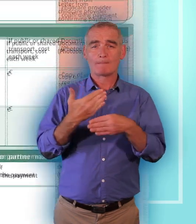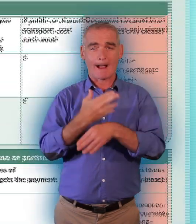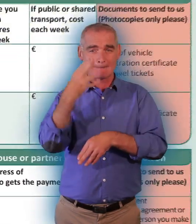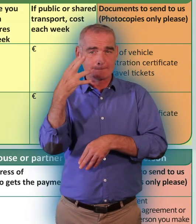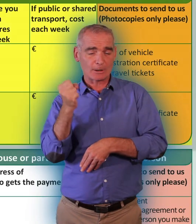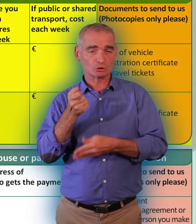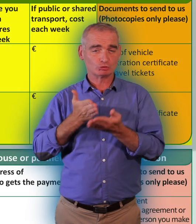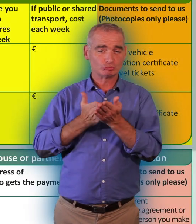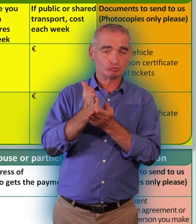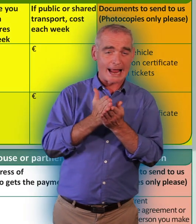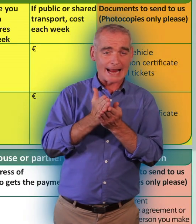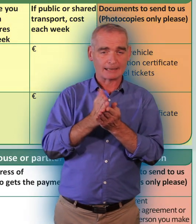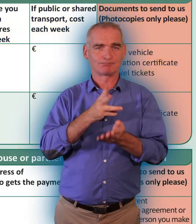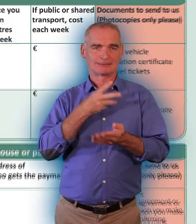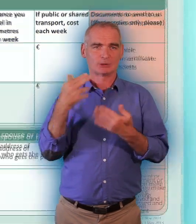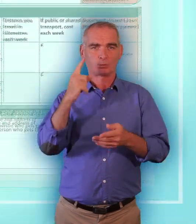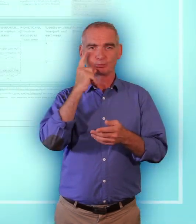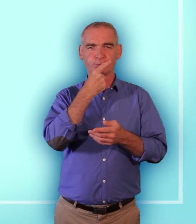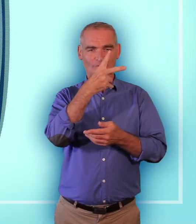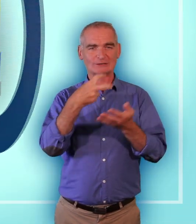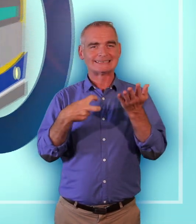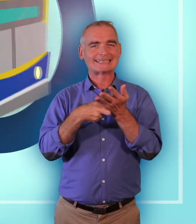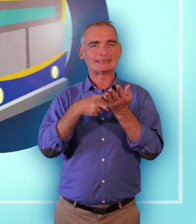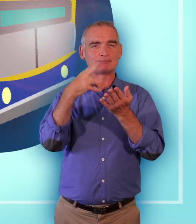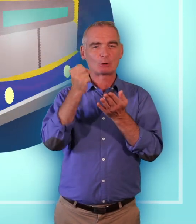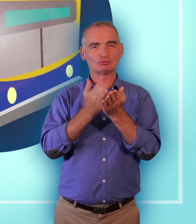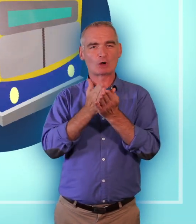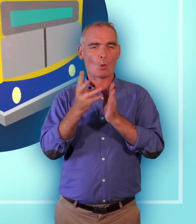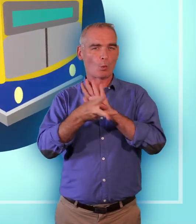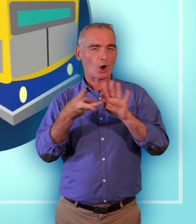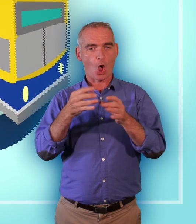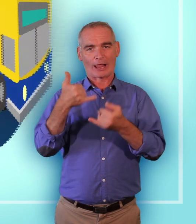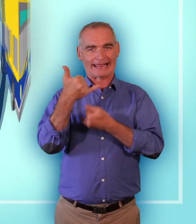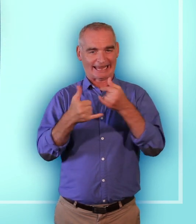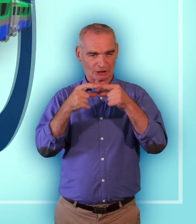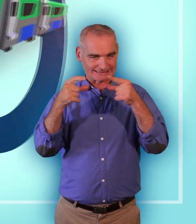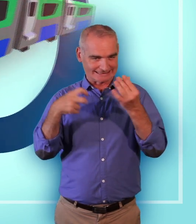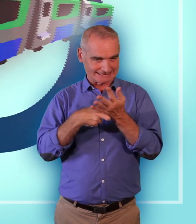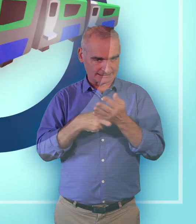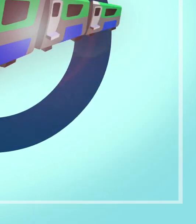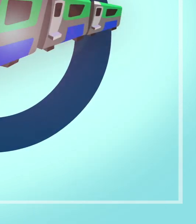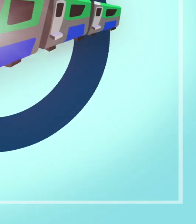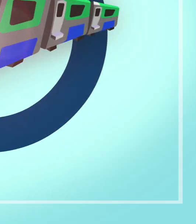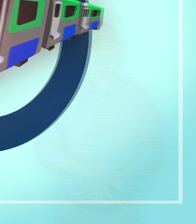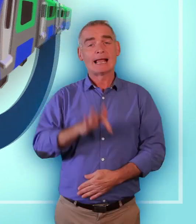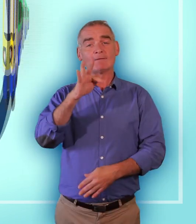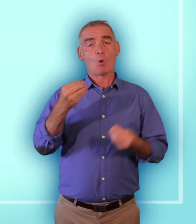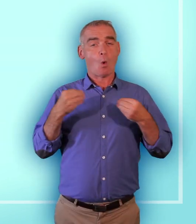If you travel to work on public transport, please send in proof of your weekly or yearly bus or rail tickets.